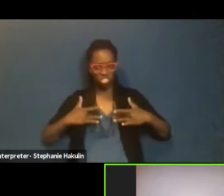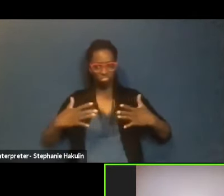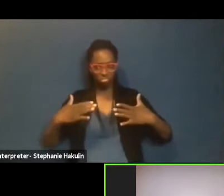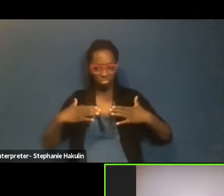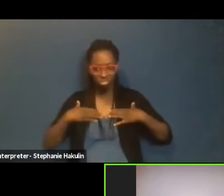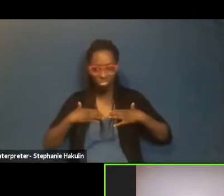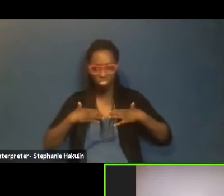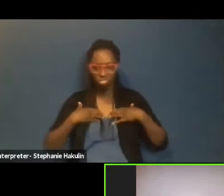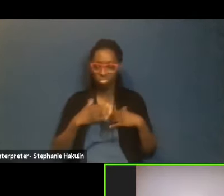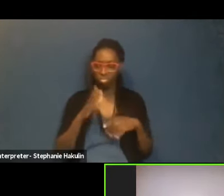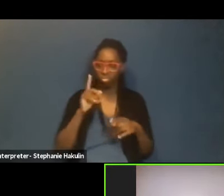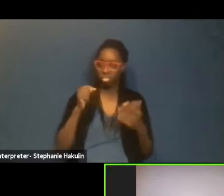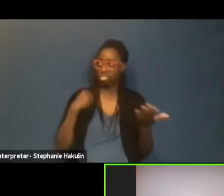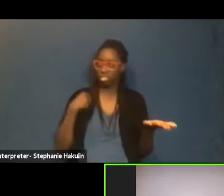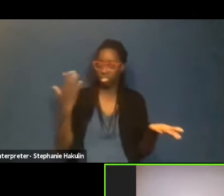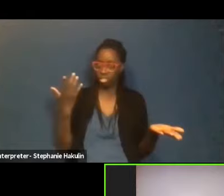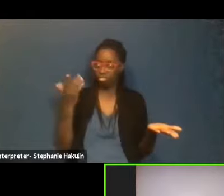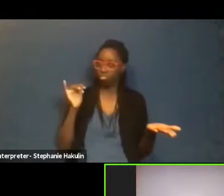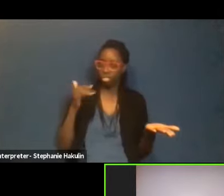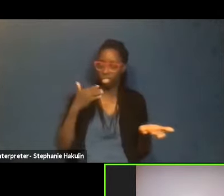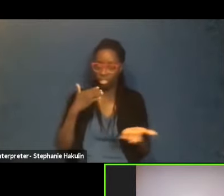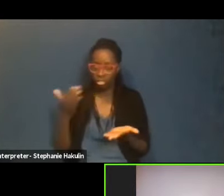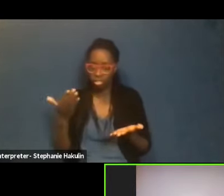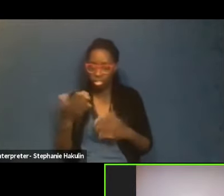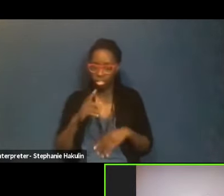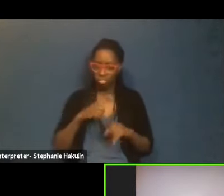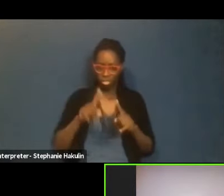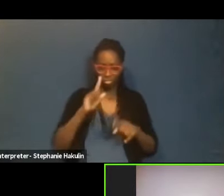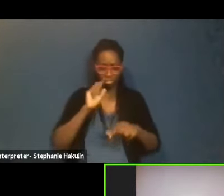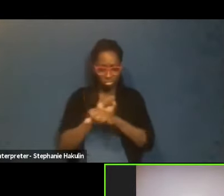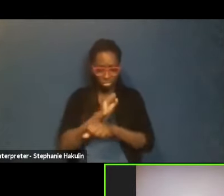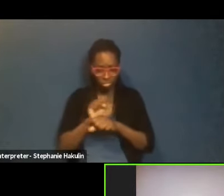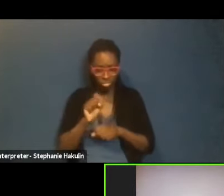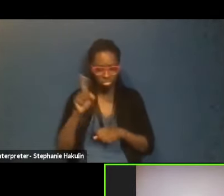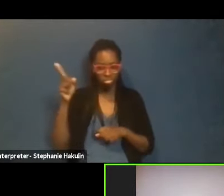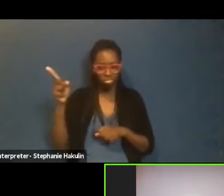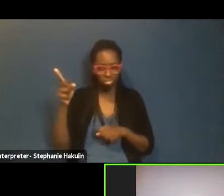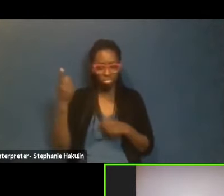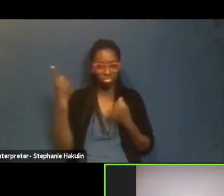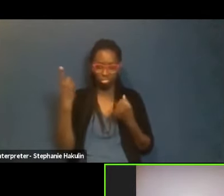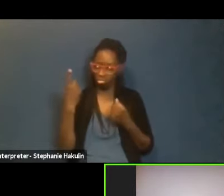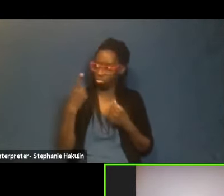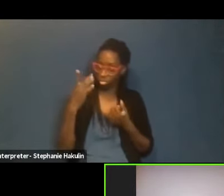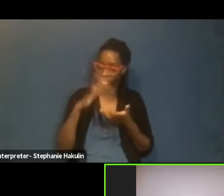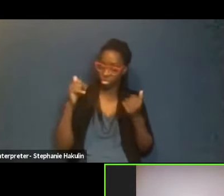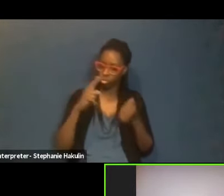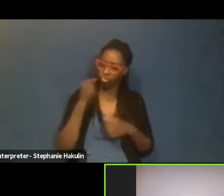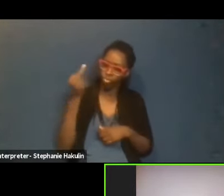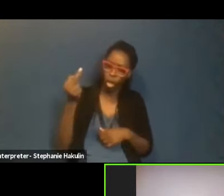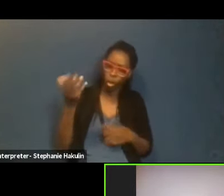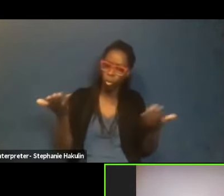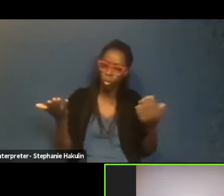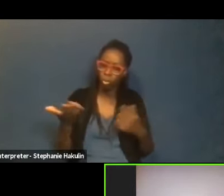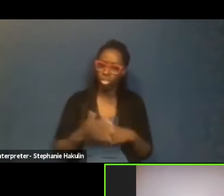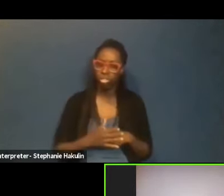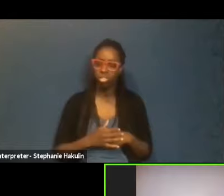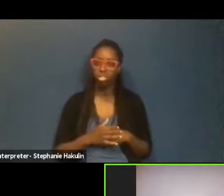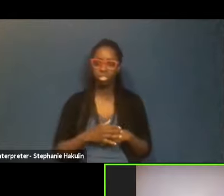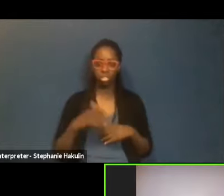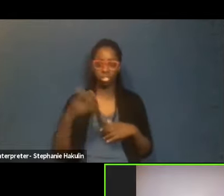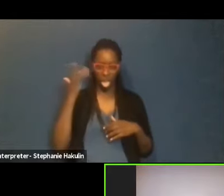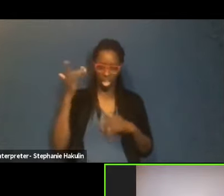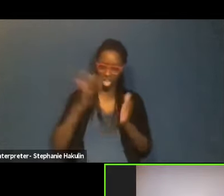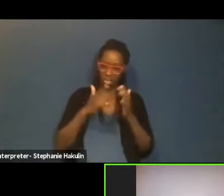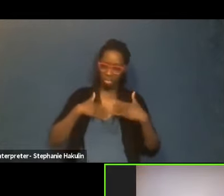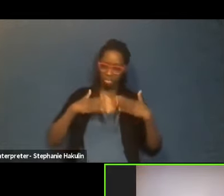I said, thank you, when I really should have said, screw you. Screw you for thinking that my body is something that you're entitled to, but I